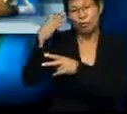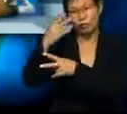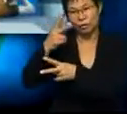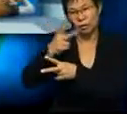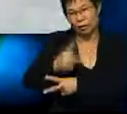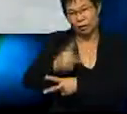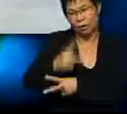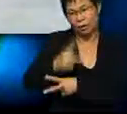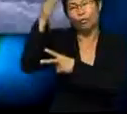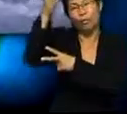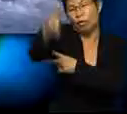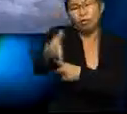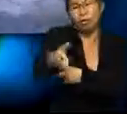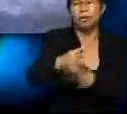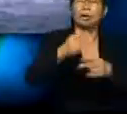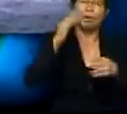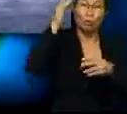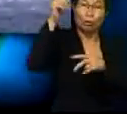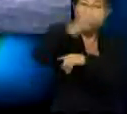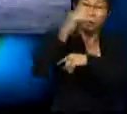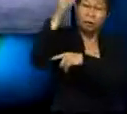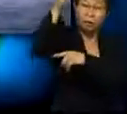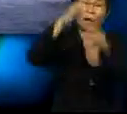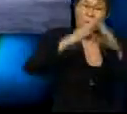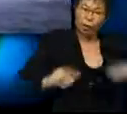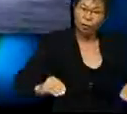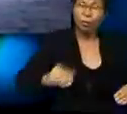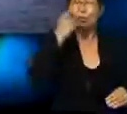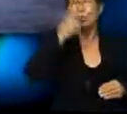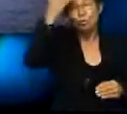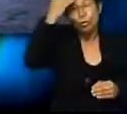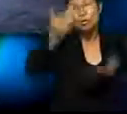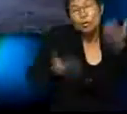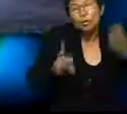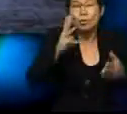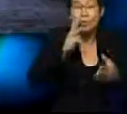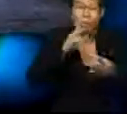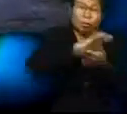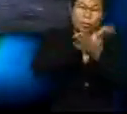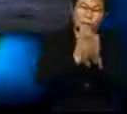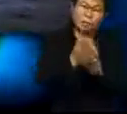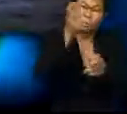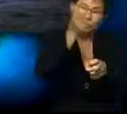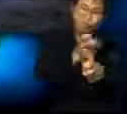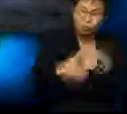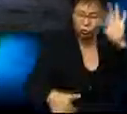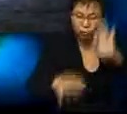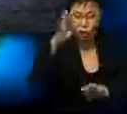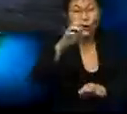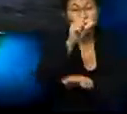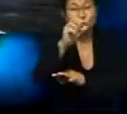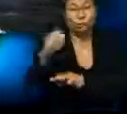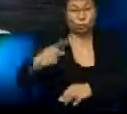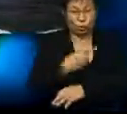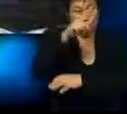depleted one day. Who knows? Maybe even water may become difficult to find. So we